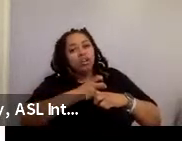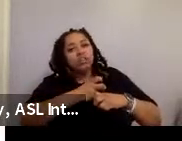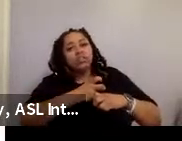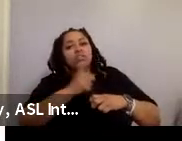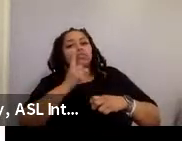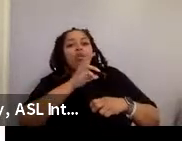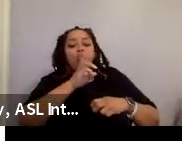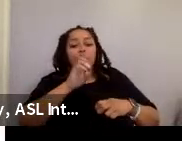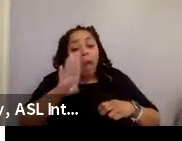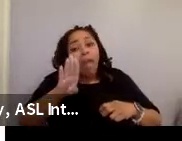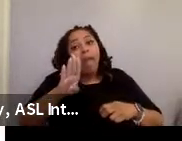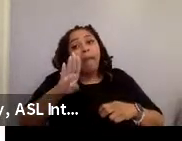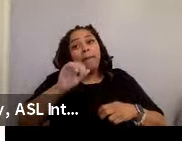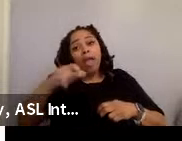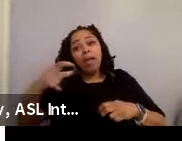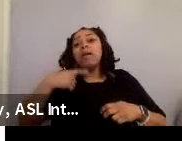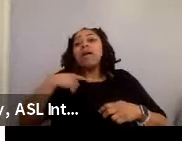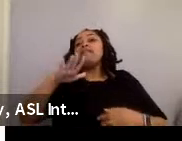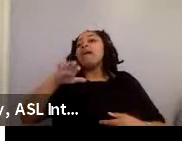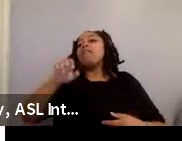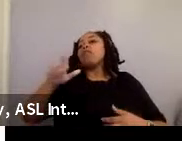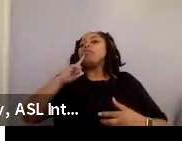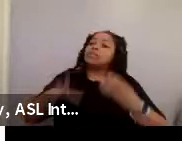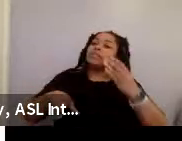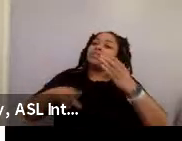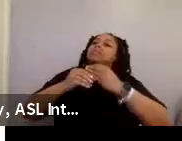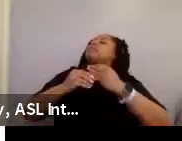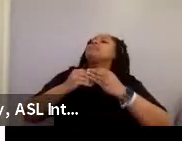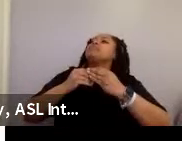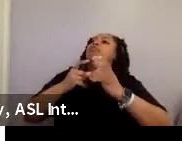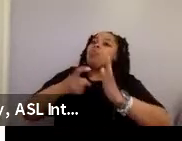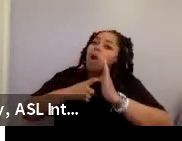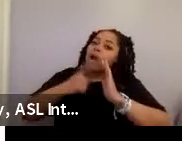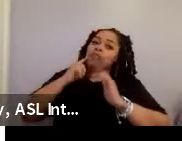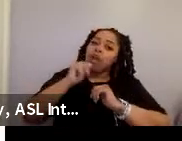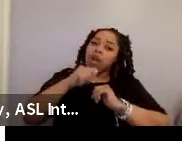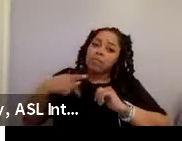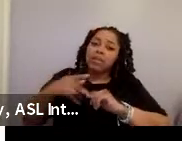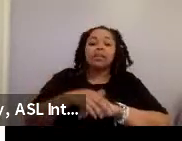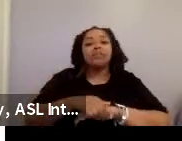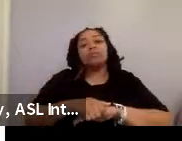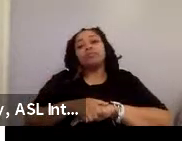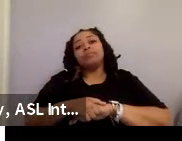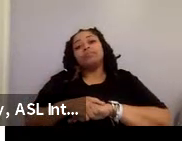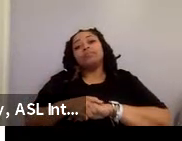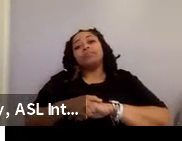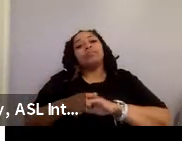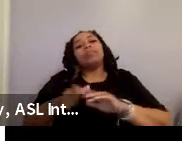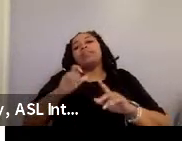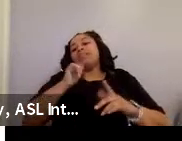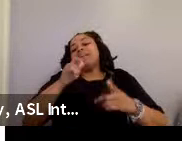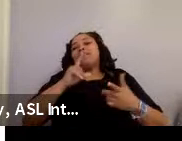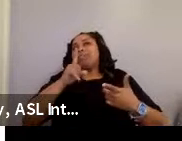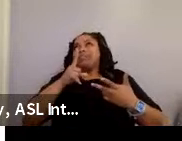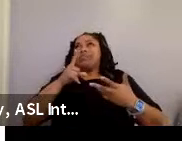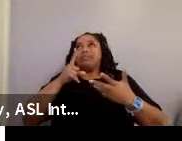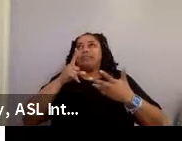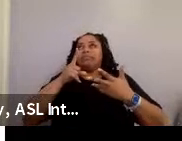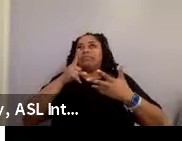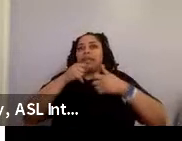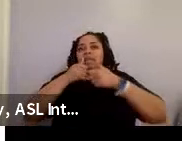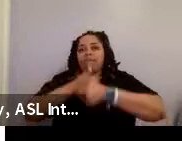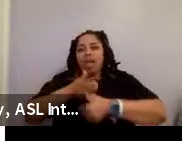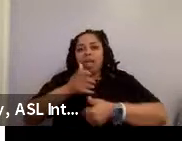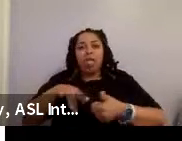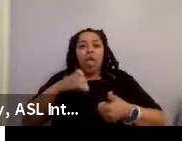application to do. 503 is some additional requirements for applications. And again, generally not applicable if it doesn't